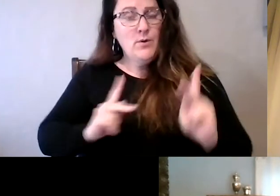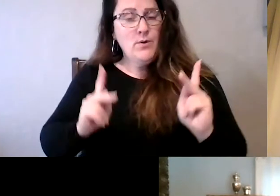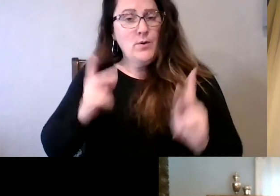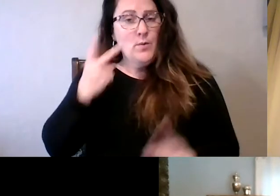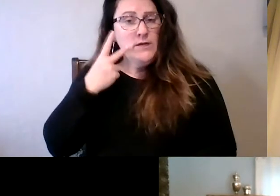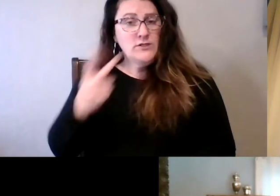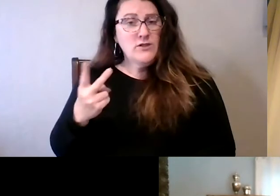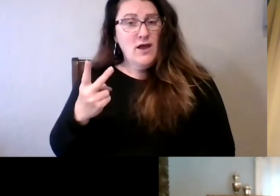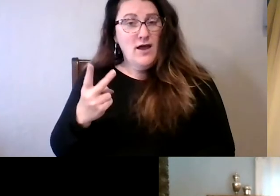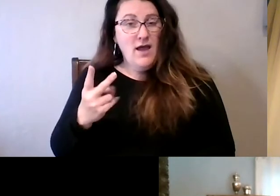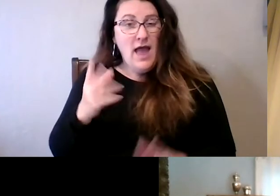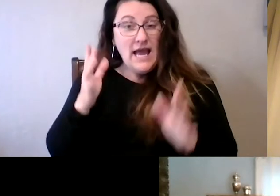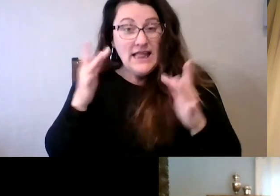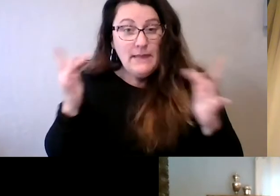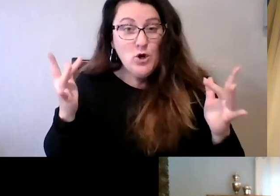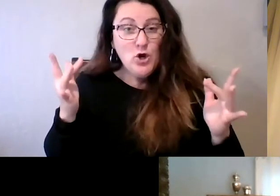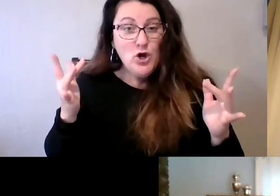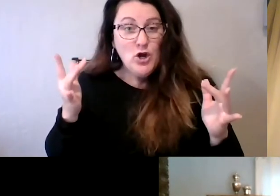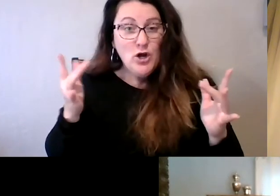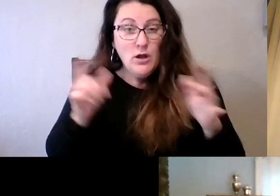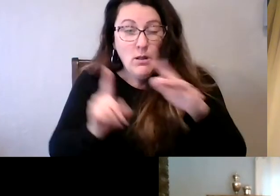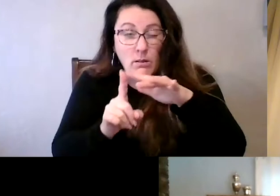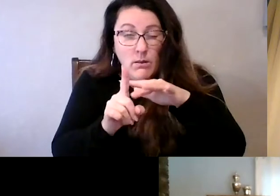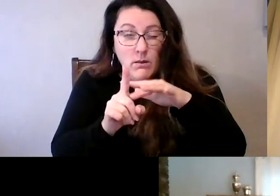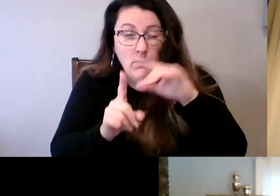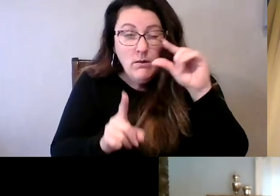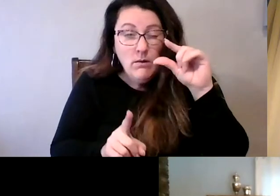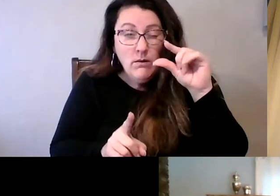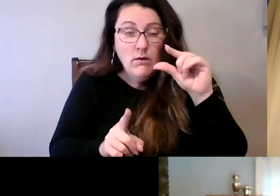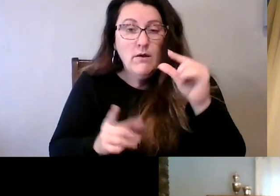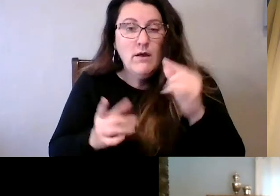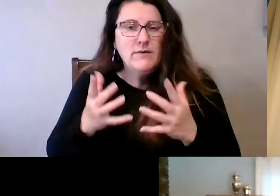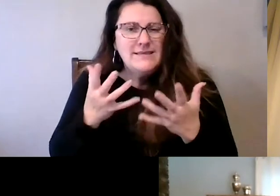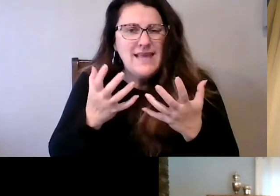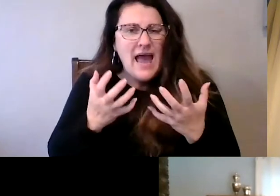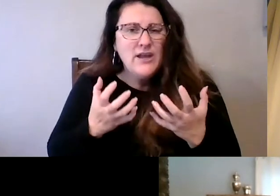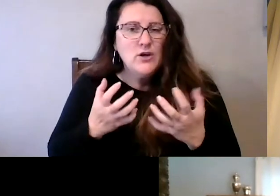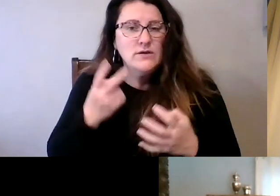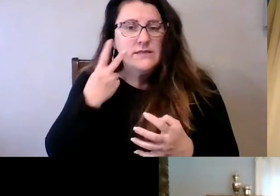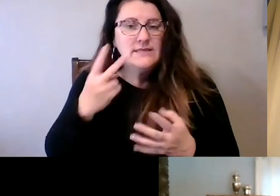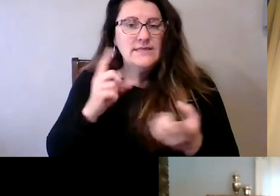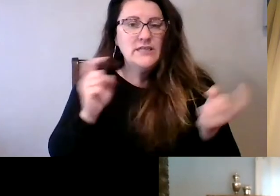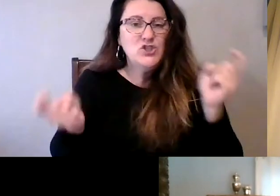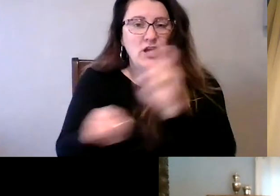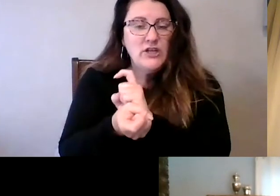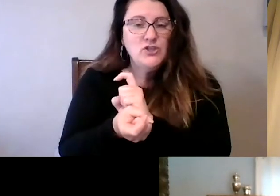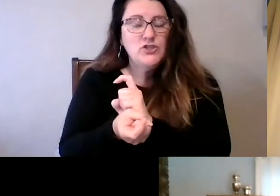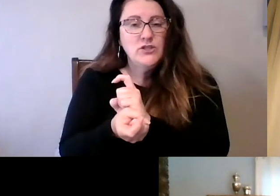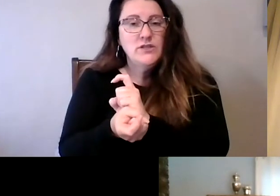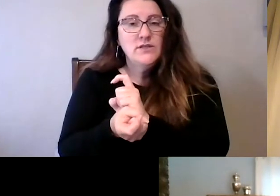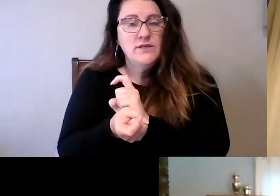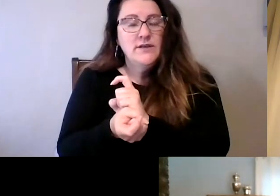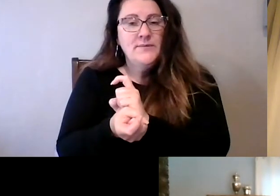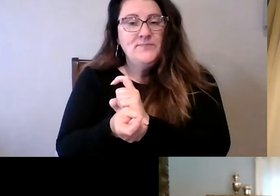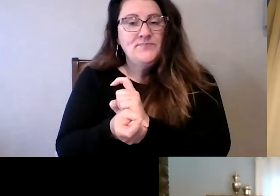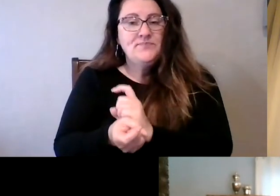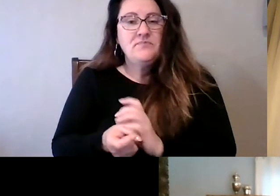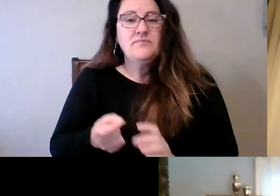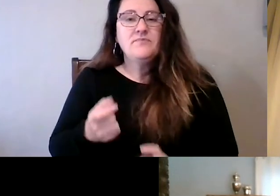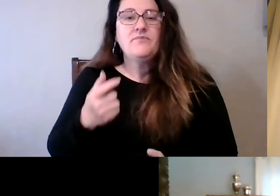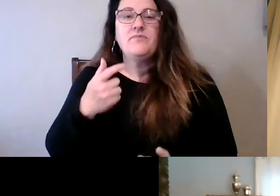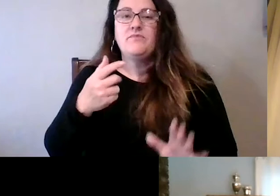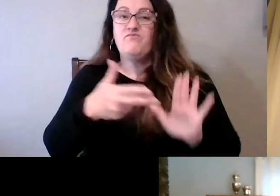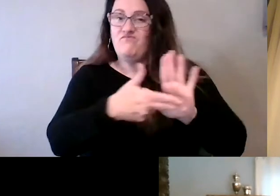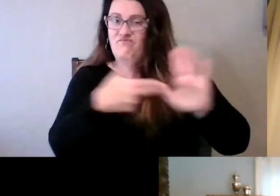saw a glimmer, you know, of desire to see some change, and we, you know, ID them,